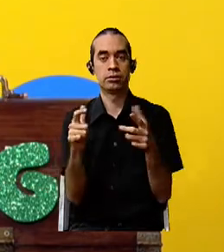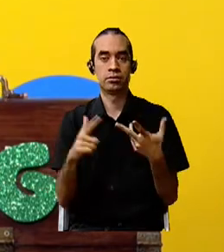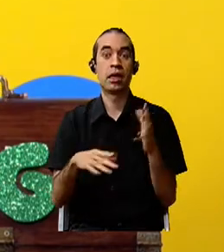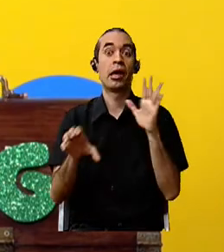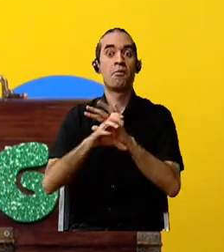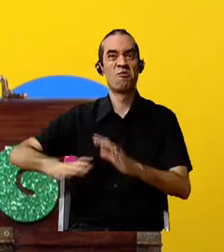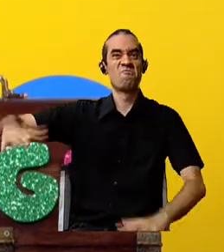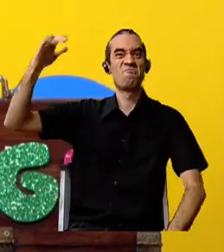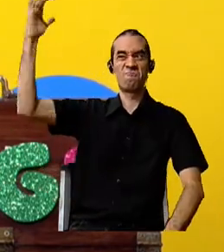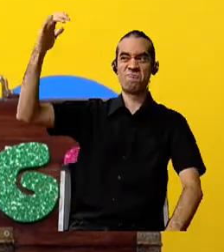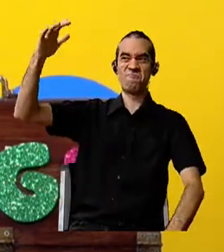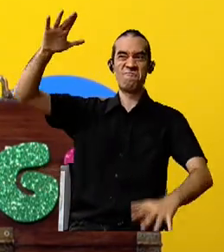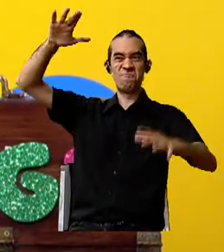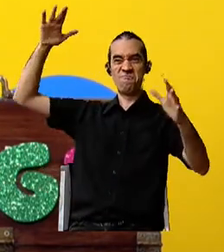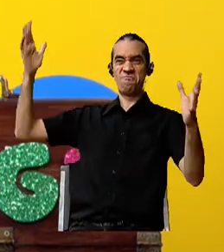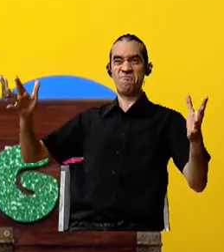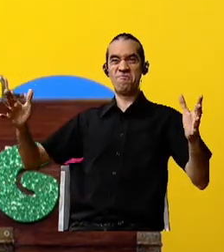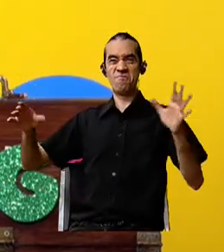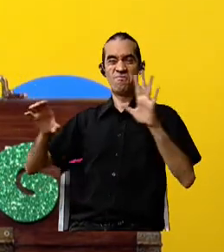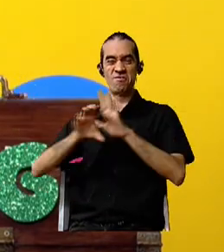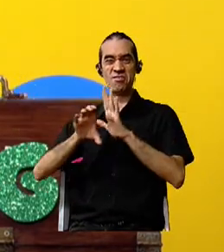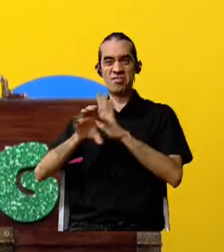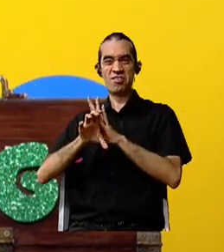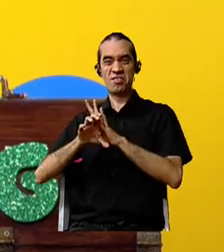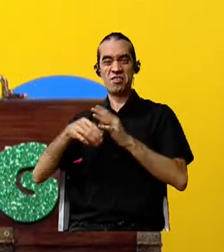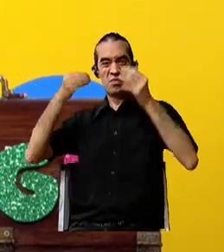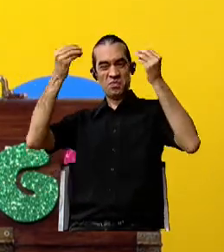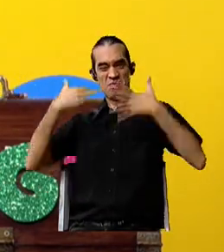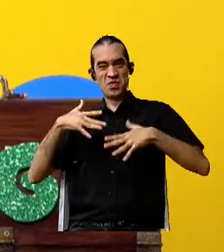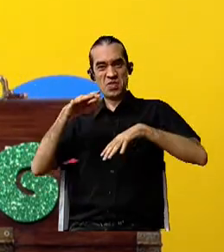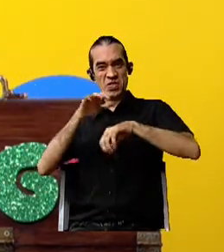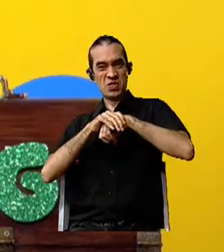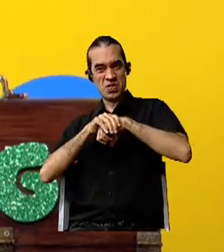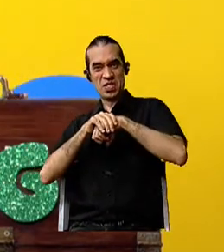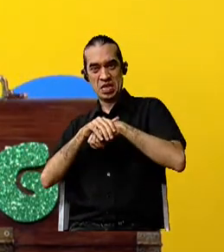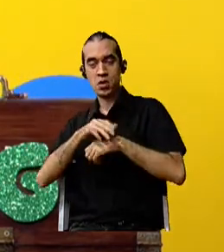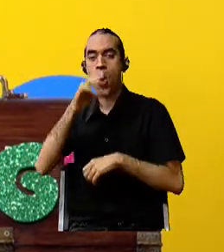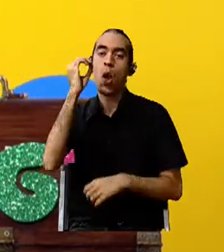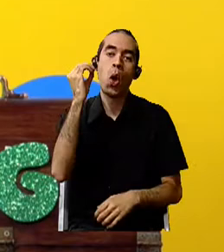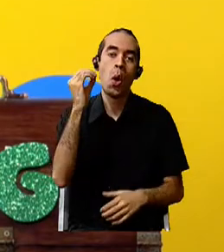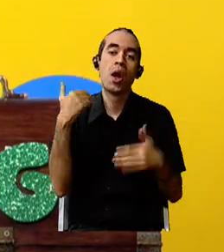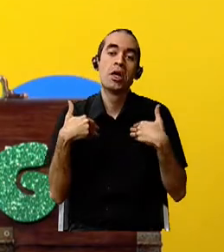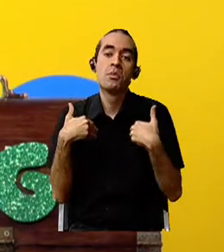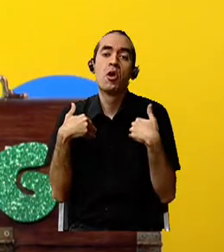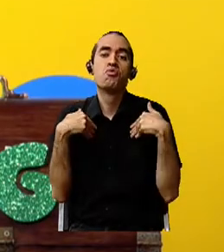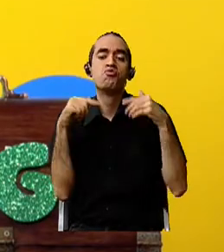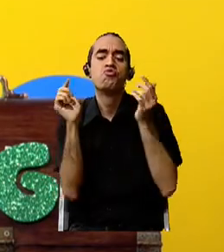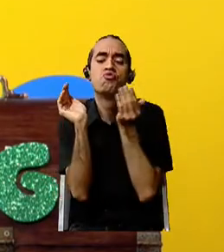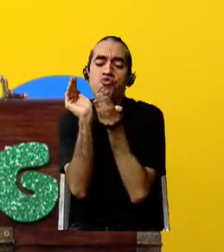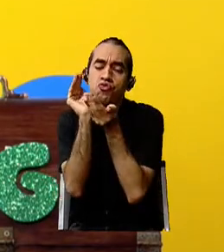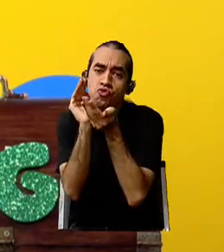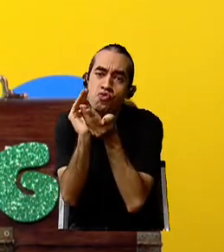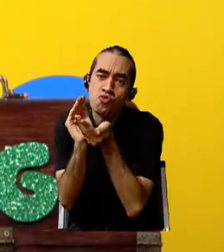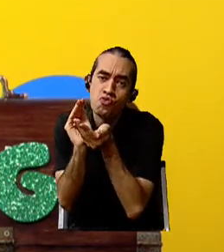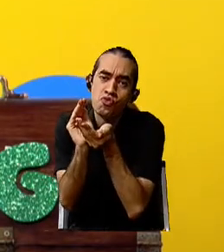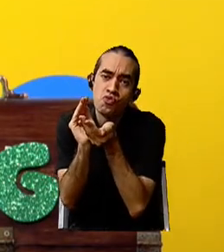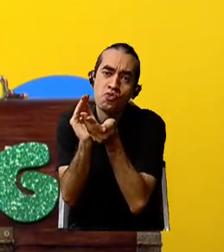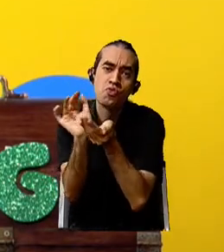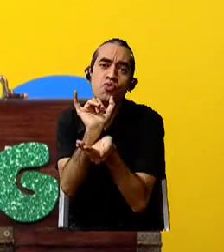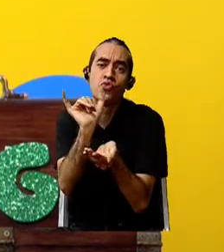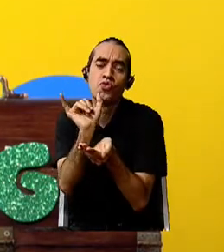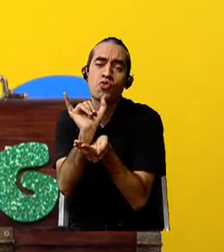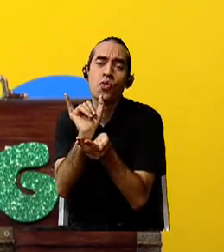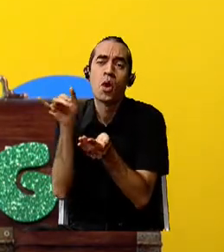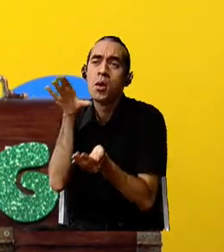is big, like Mr. Sanchez or Teacher Greivin, or if the animal is little and small, like Chuli